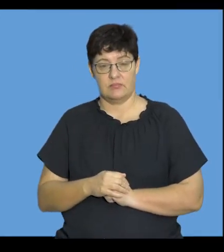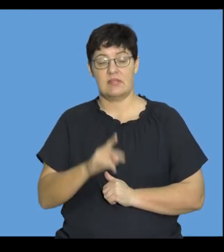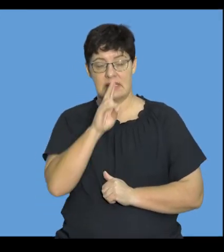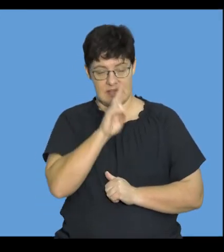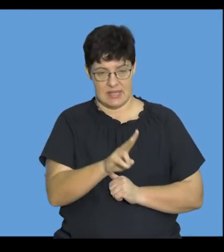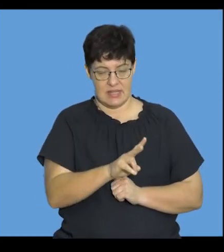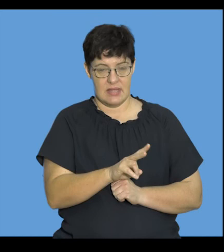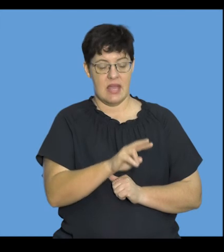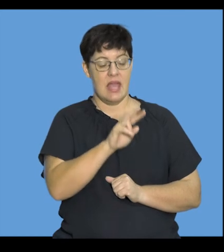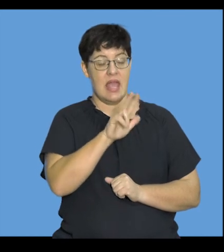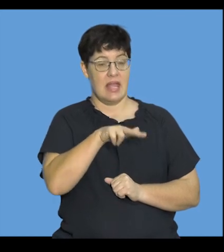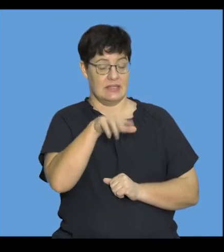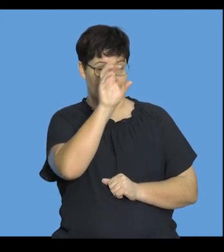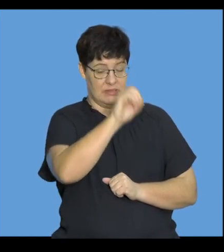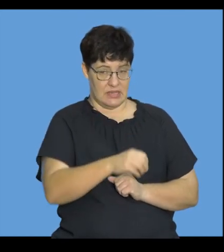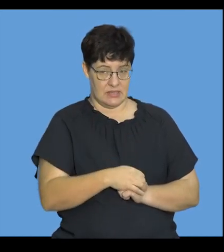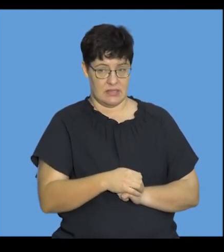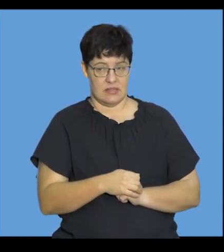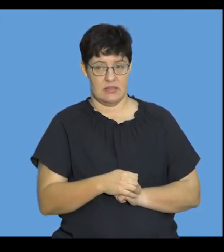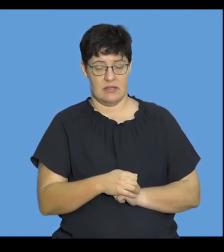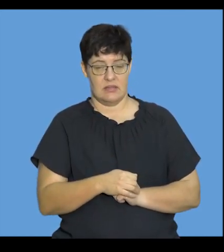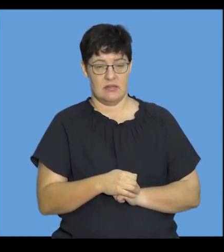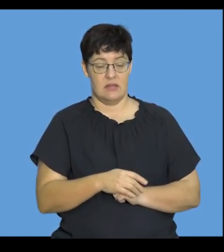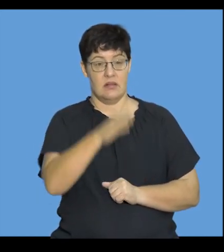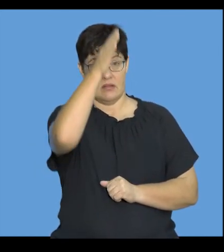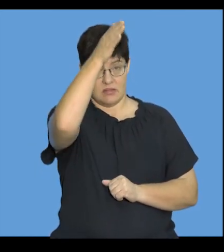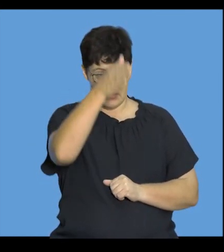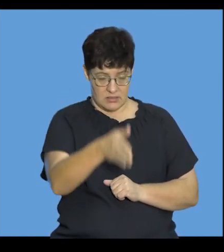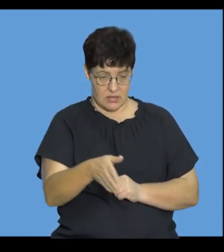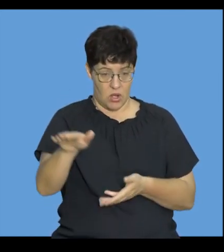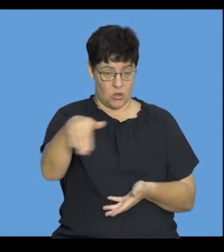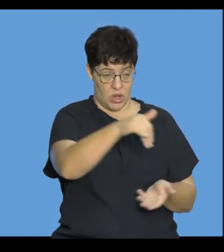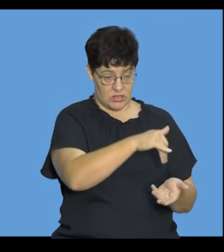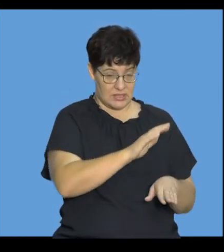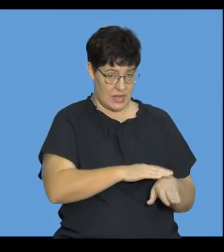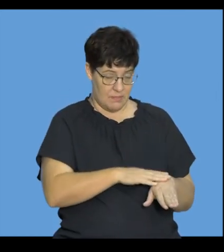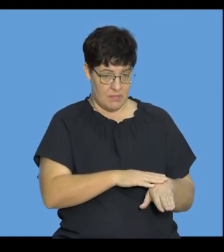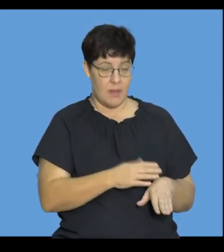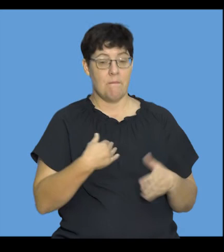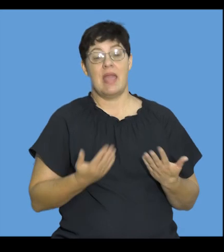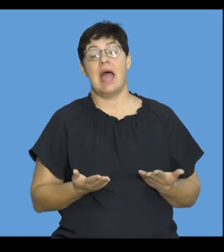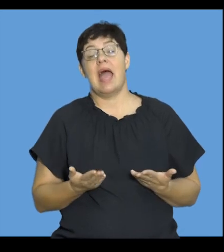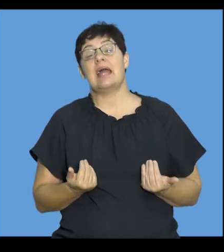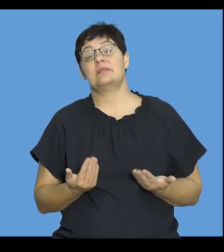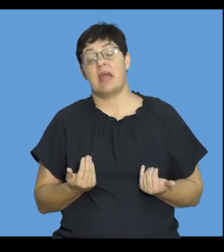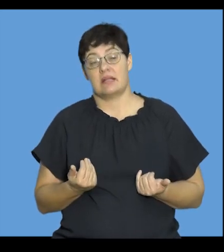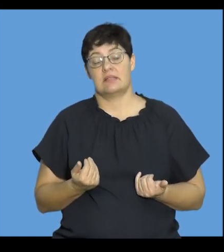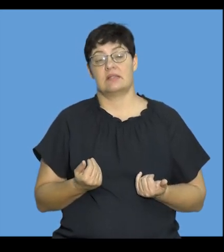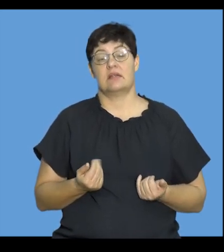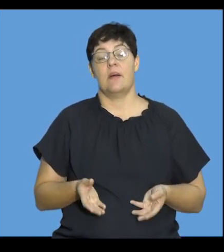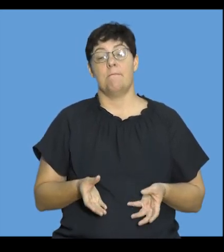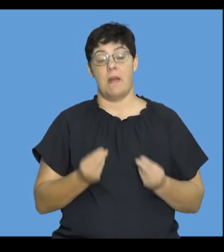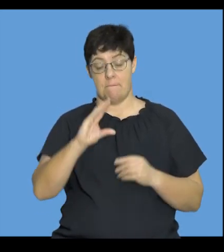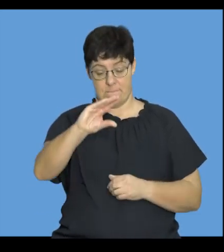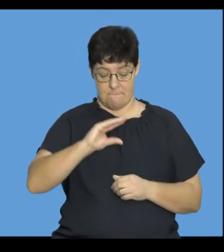is the 18%, and therefore in my debtors collection period, I'm anticipating to receive an amount